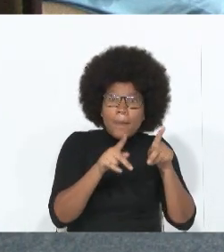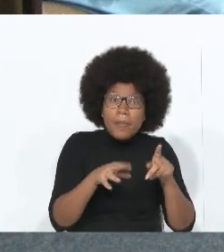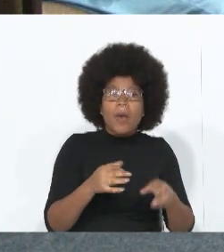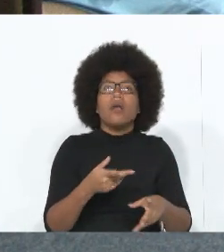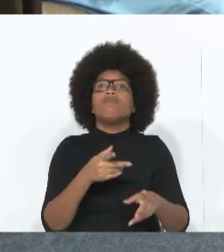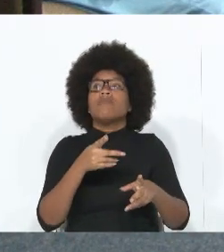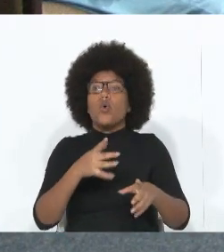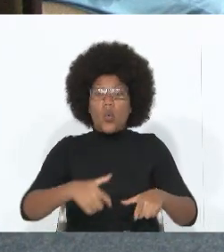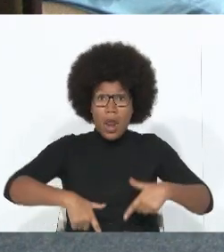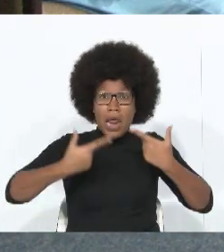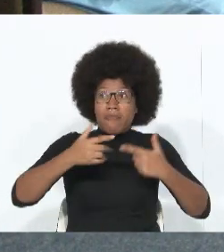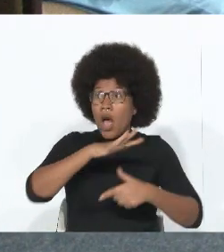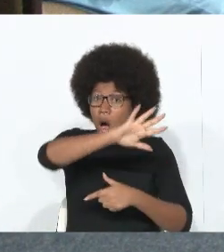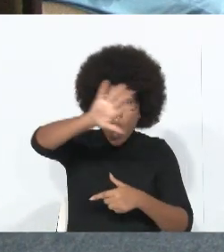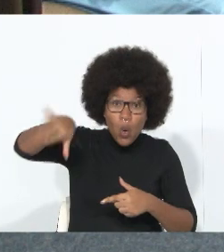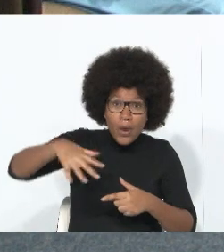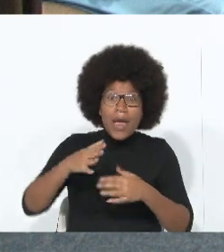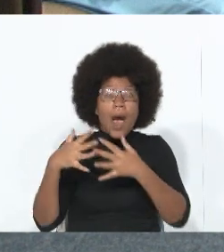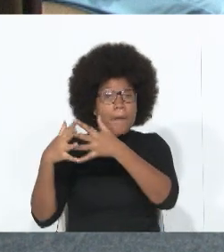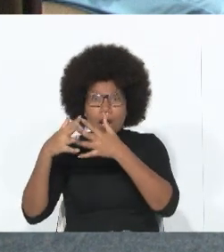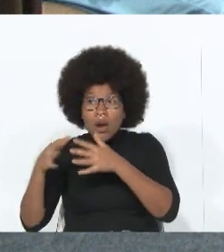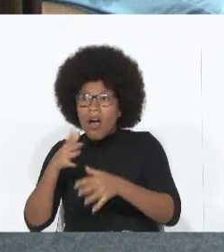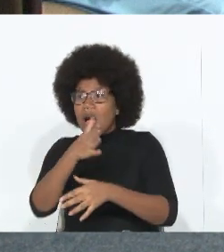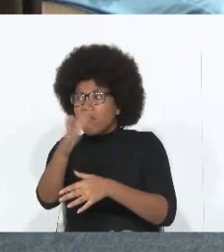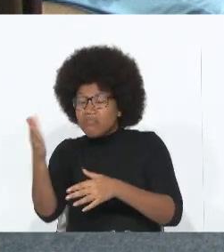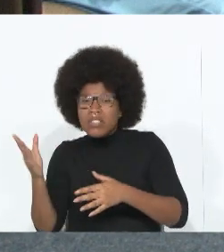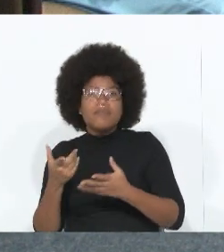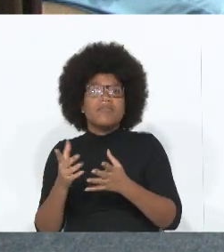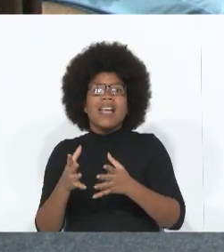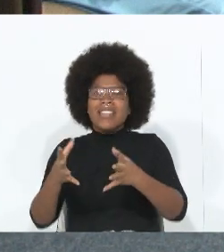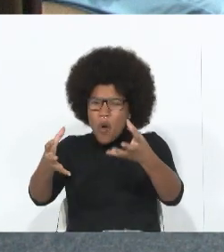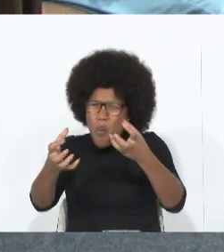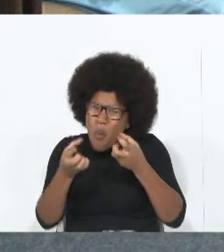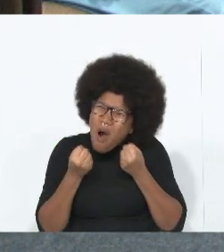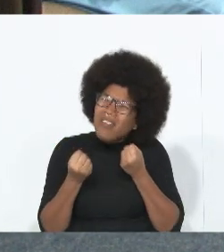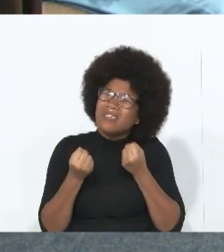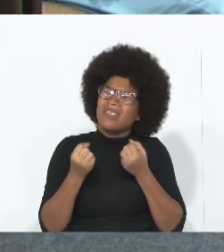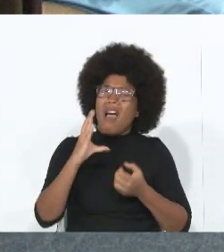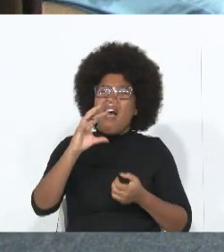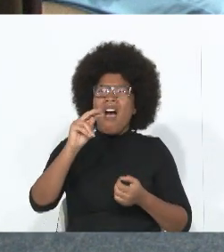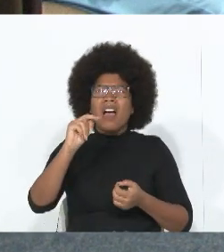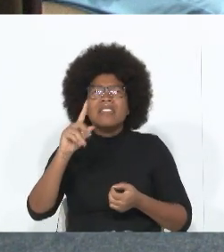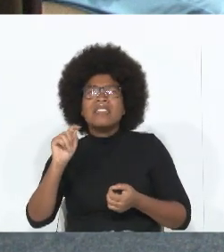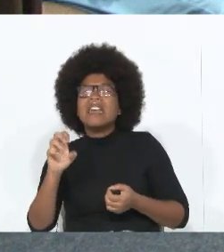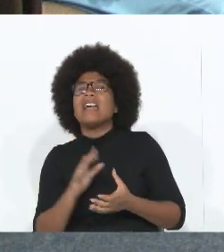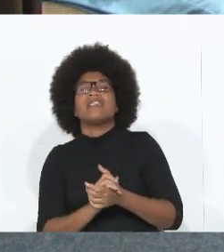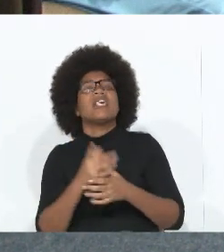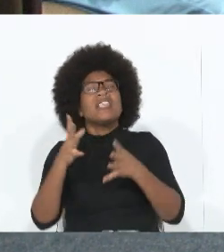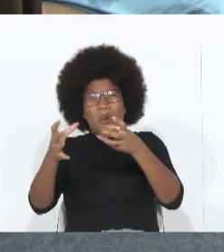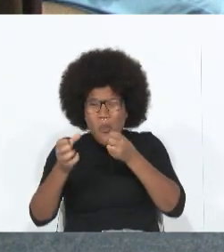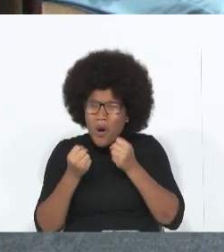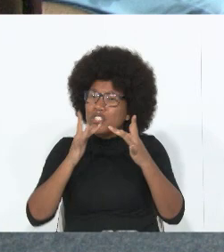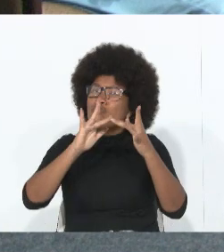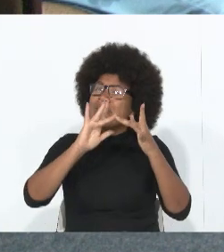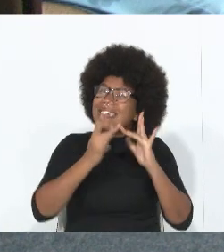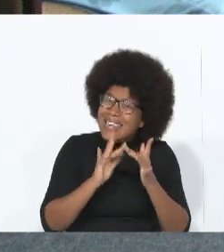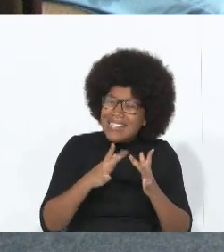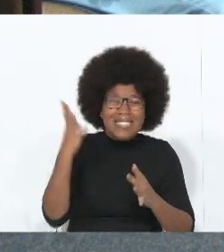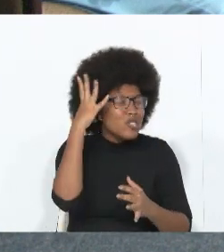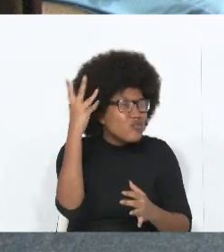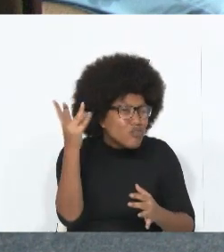film industry and the idea of getting, from the stage to the screen.